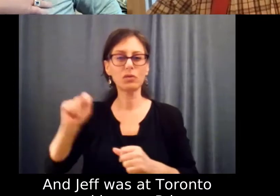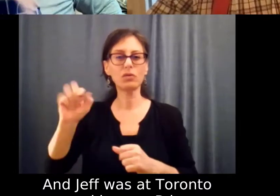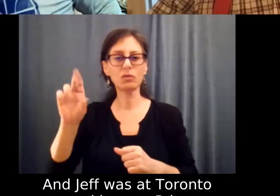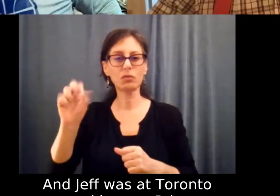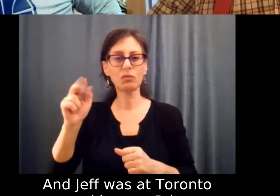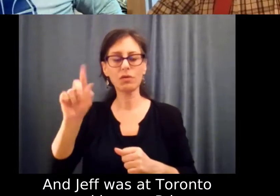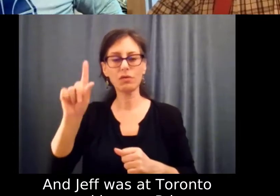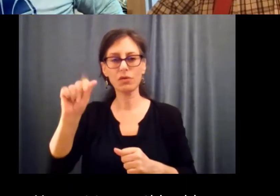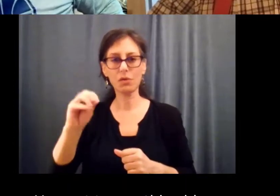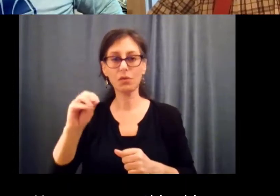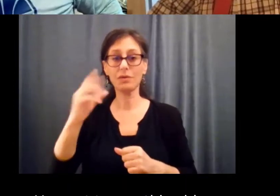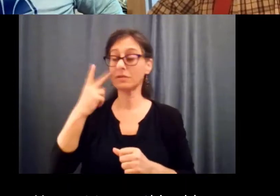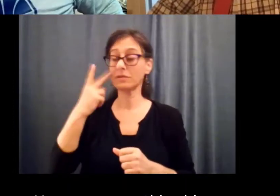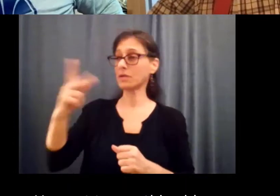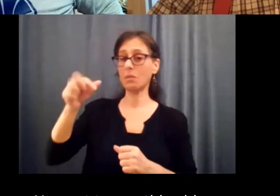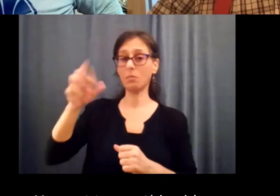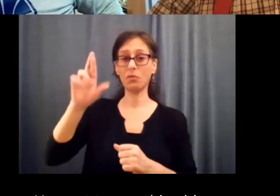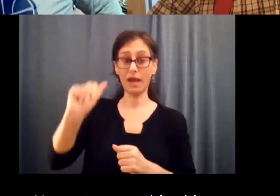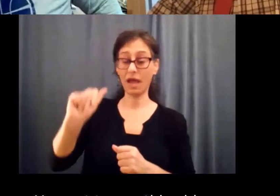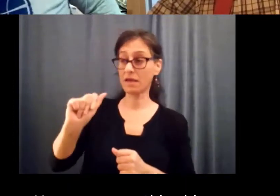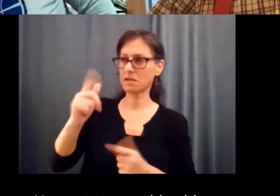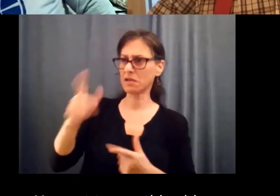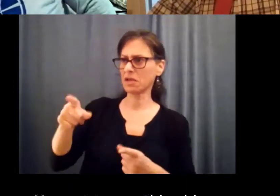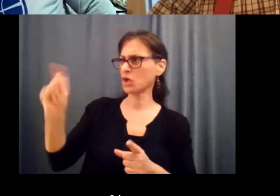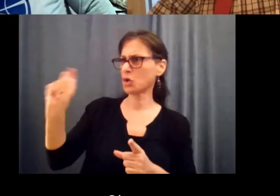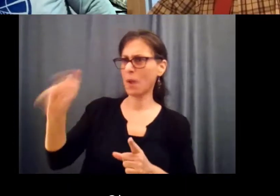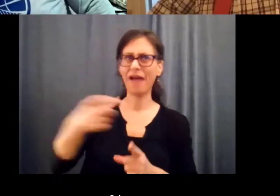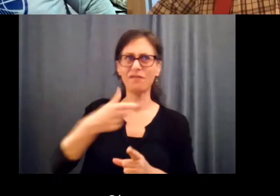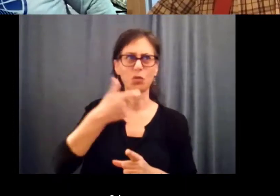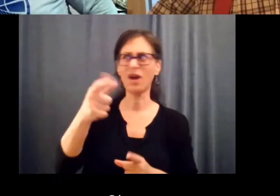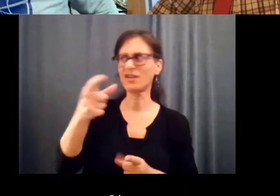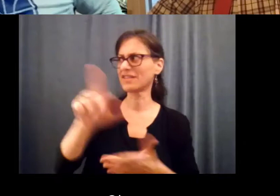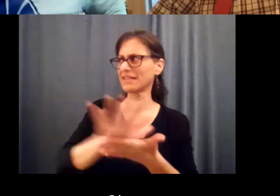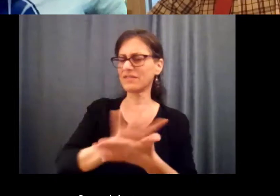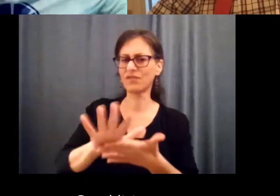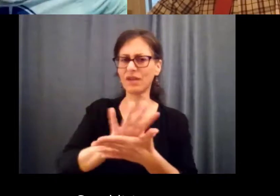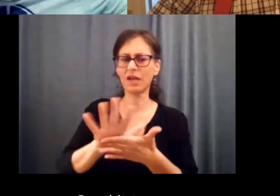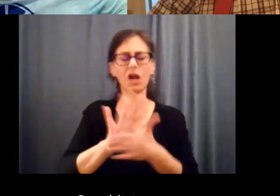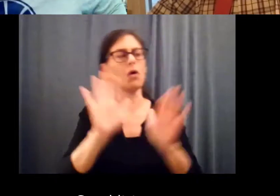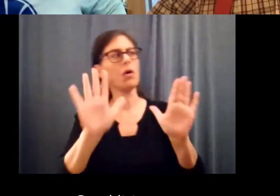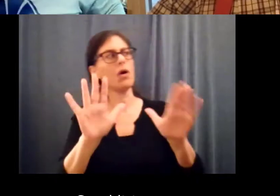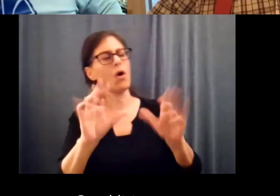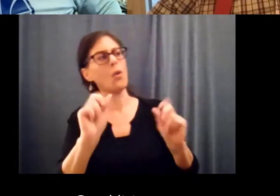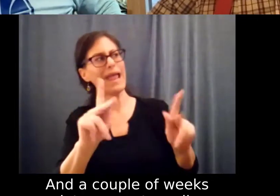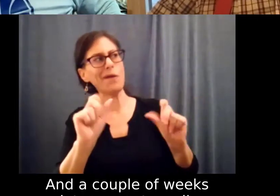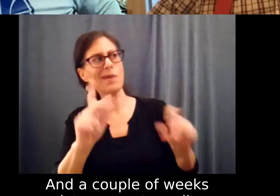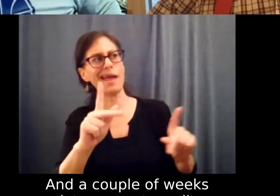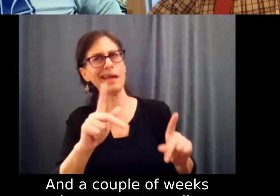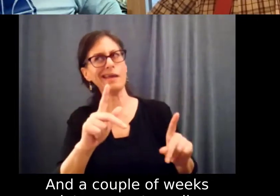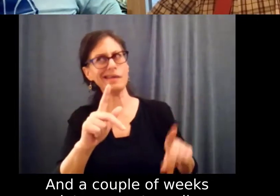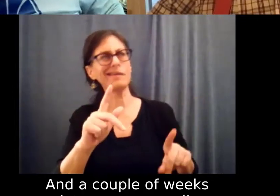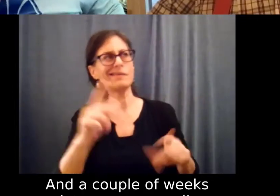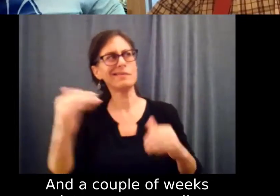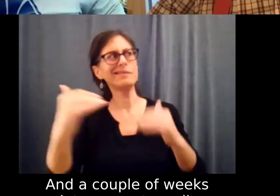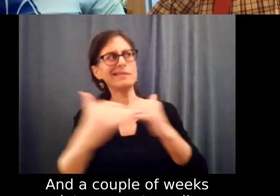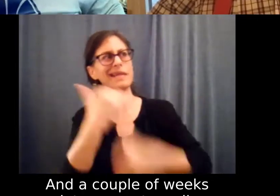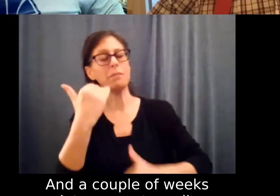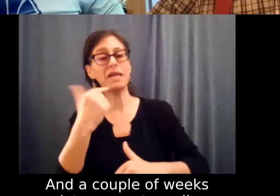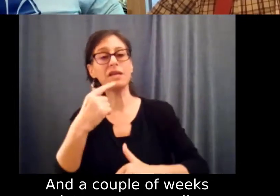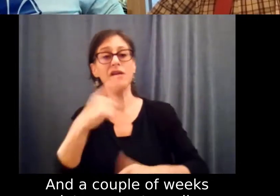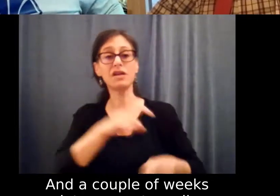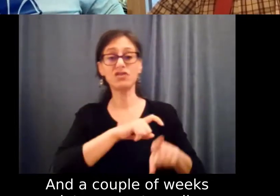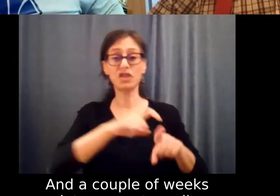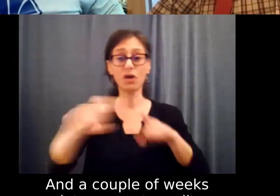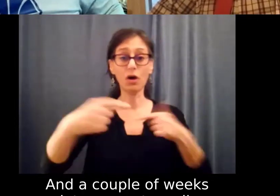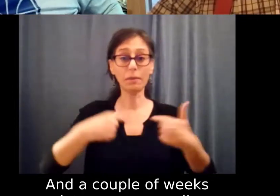and he says, Priya, you got to see this video. He said, okay, send it to me. And then she called Nicole and I in